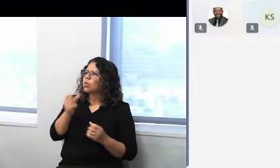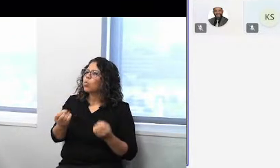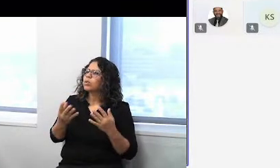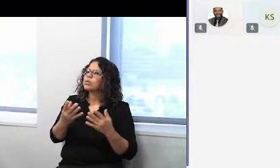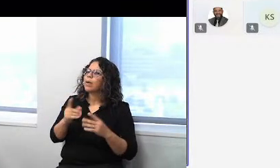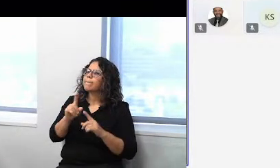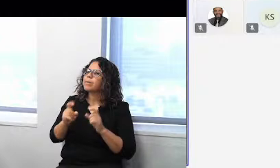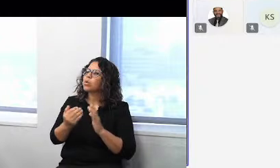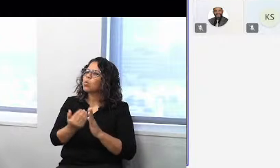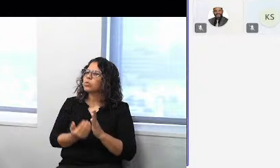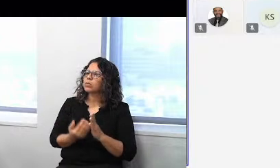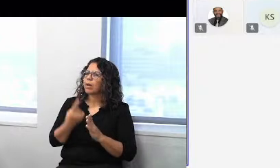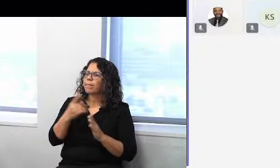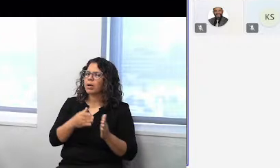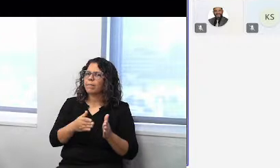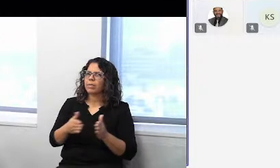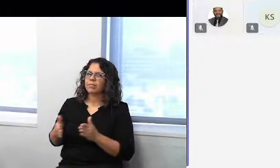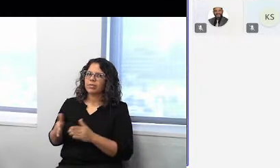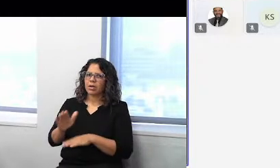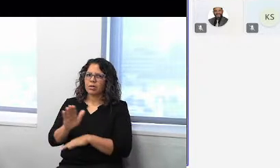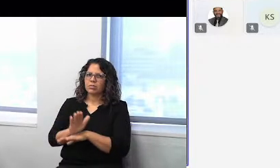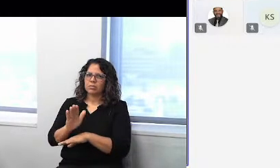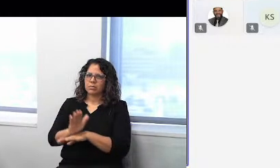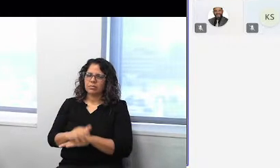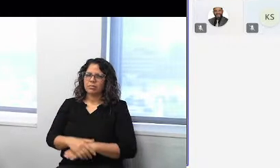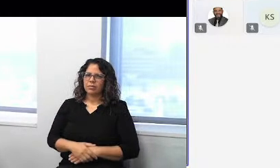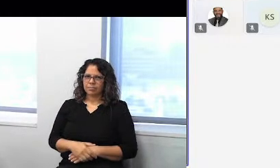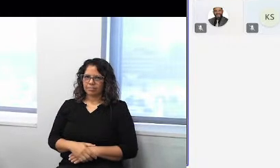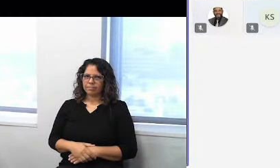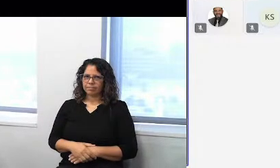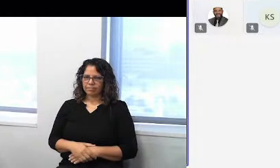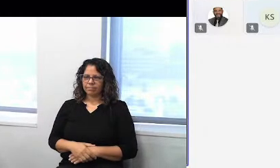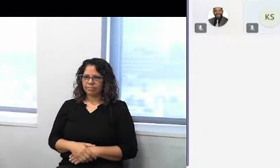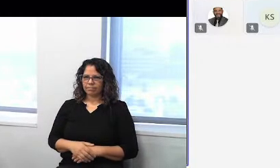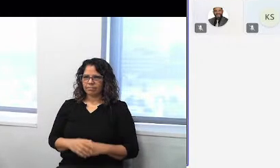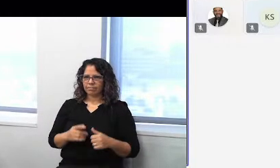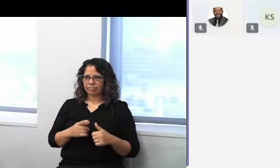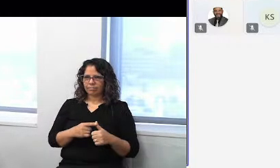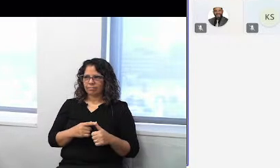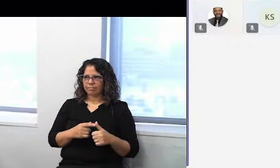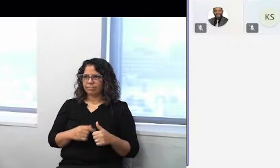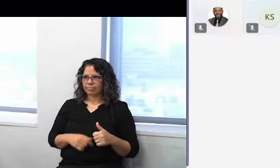so we can plan the afternoon. So first of all, there's